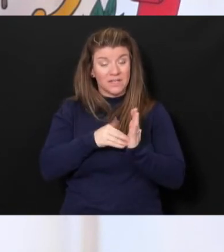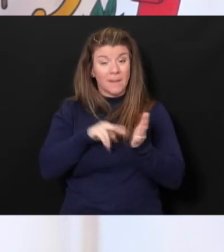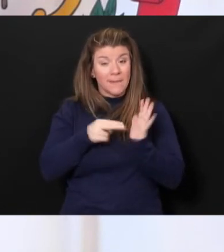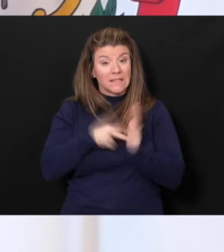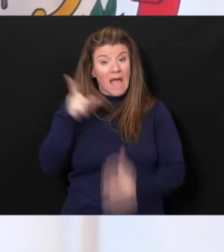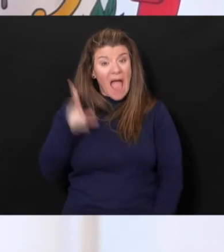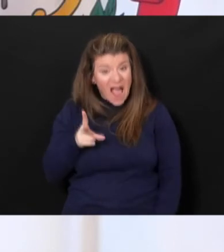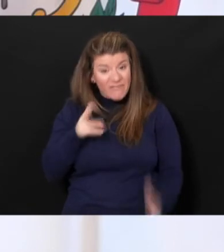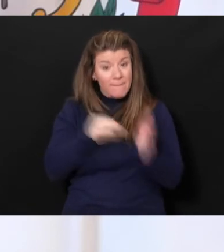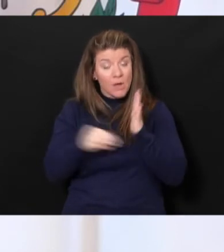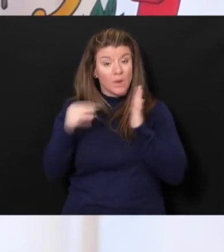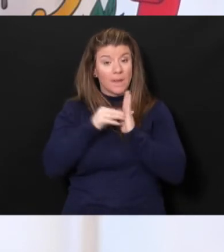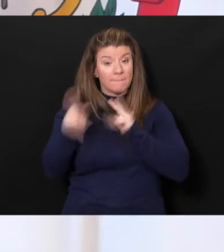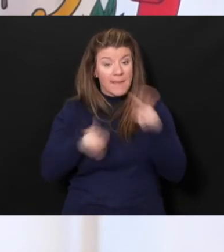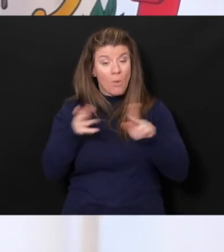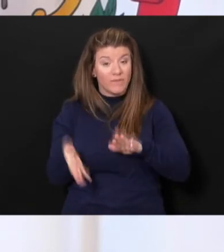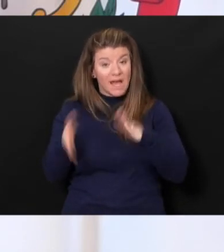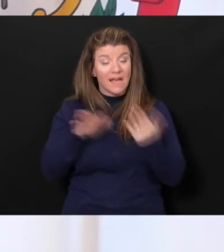died.